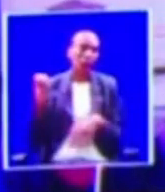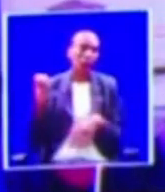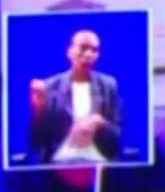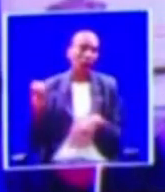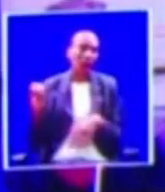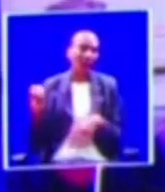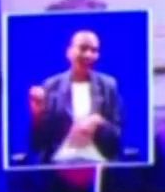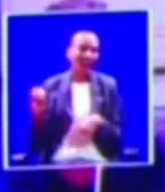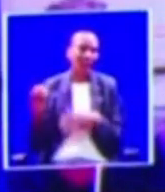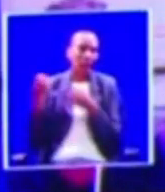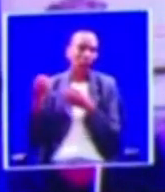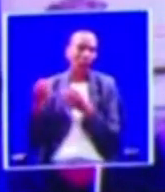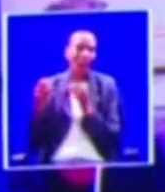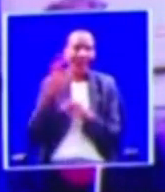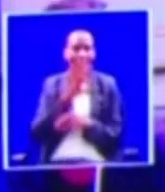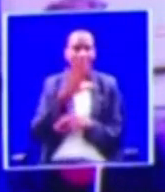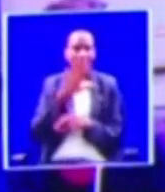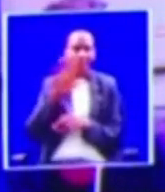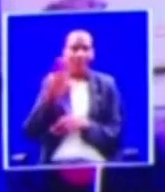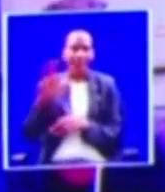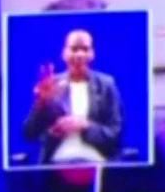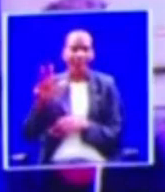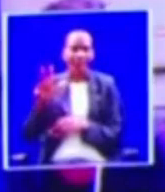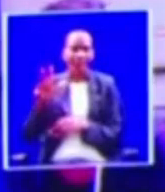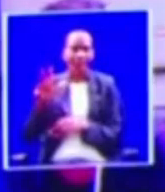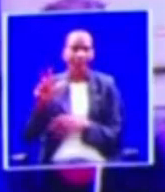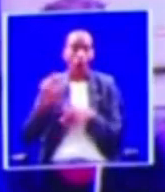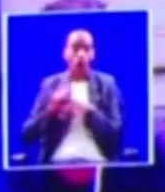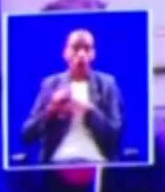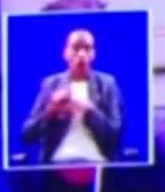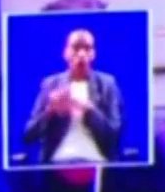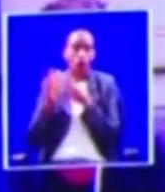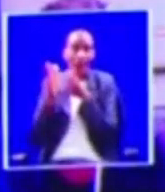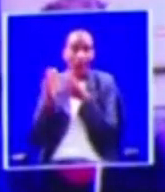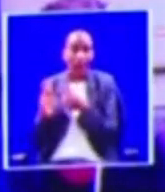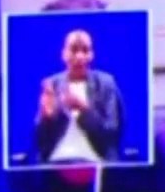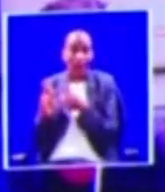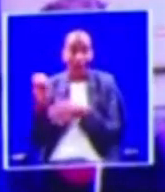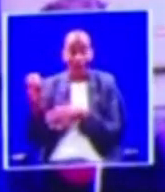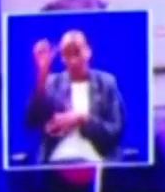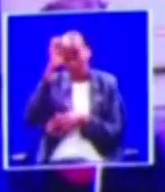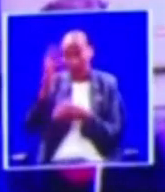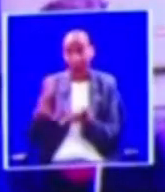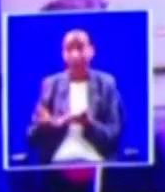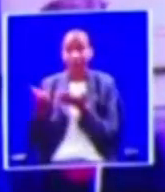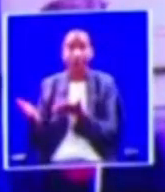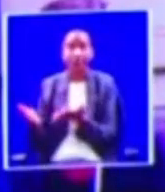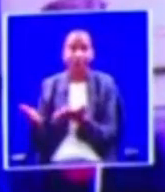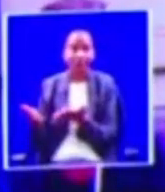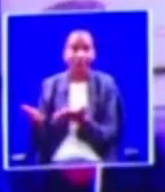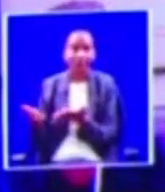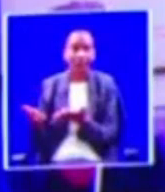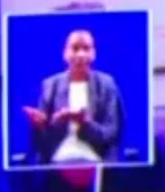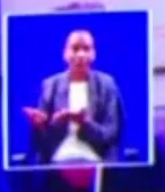of 358 trainers in the police services. And I don't need to